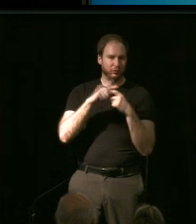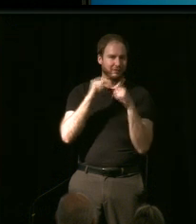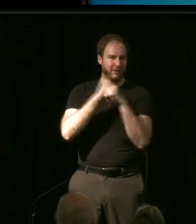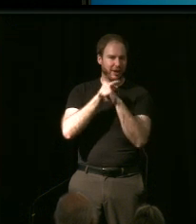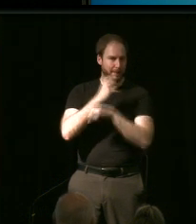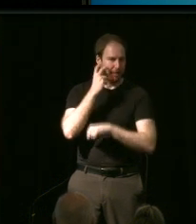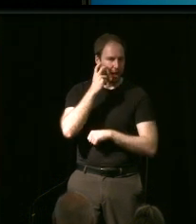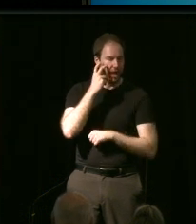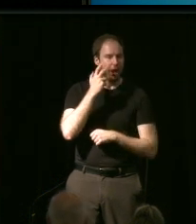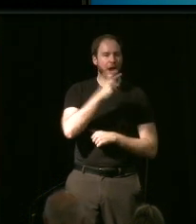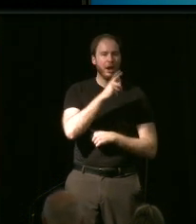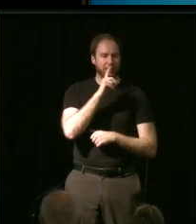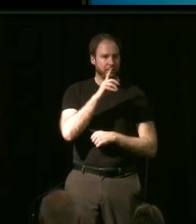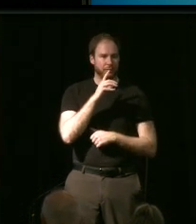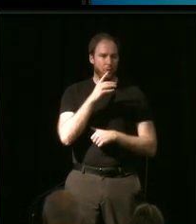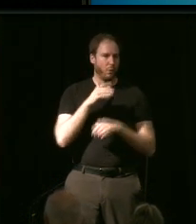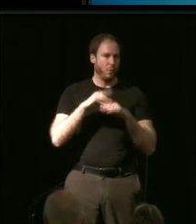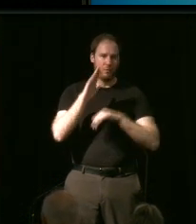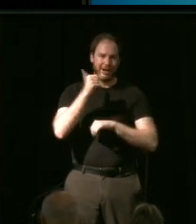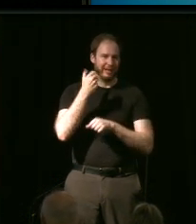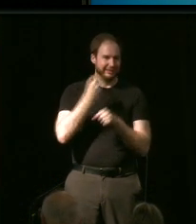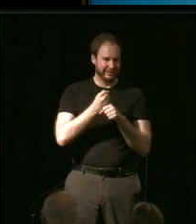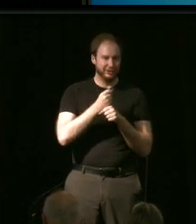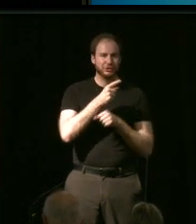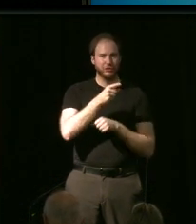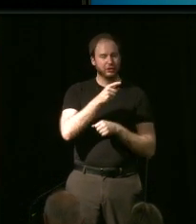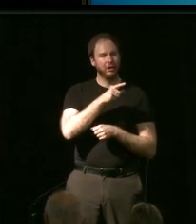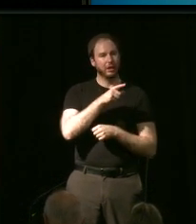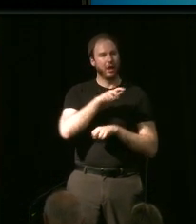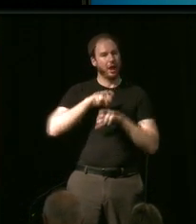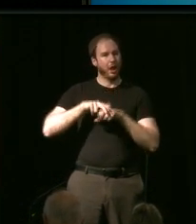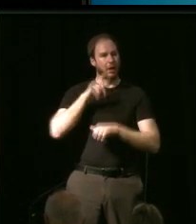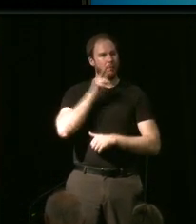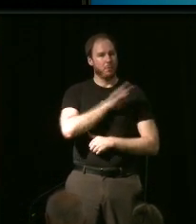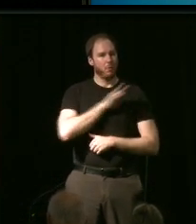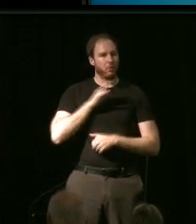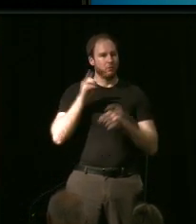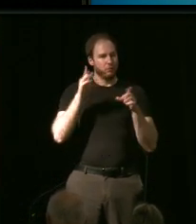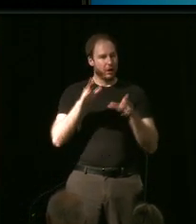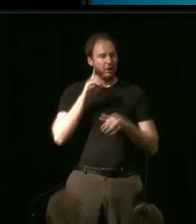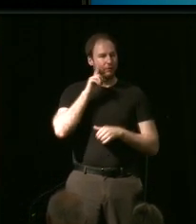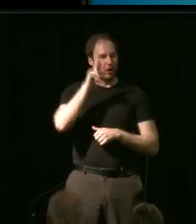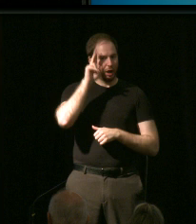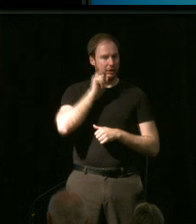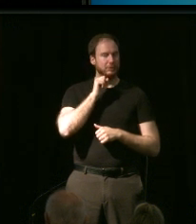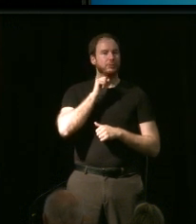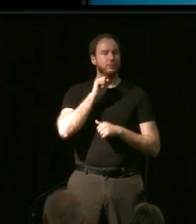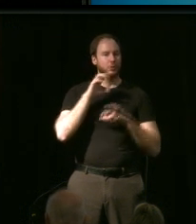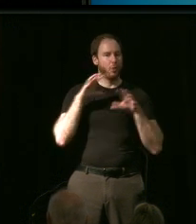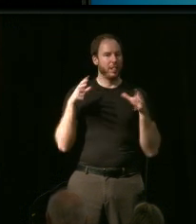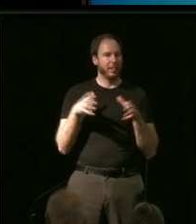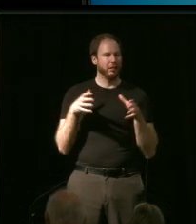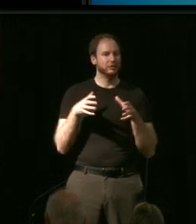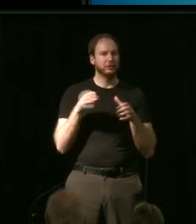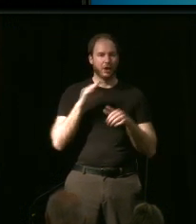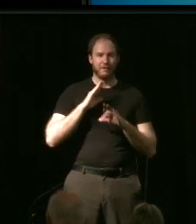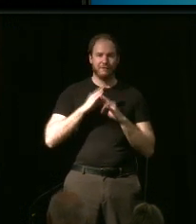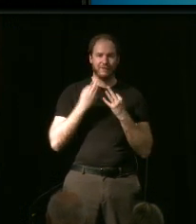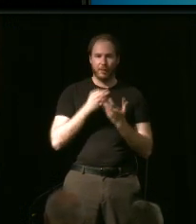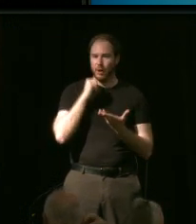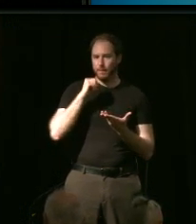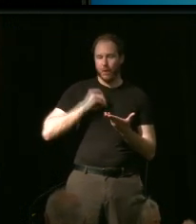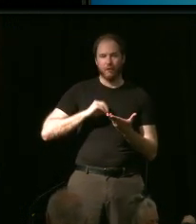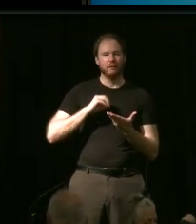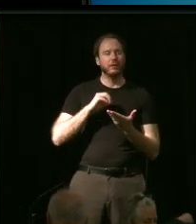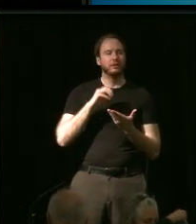she also spent more than 10 years serving the board of directors for the Usher Syndrome Coalition and our family's nonprofit, the